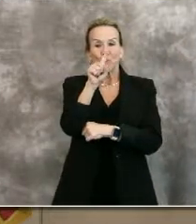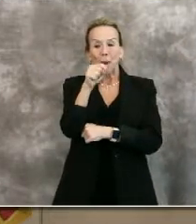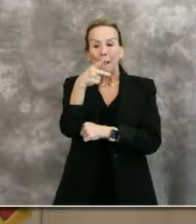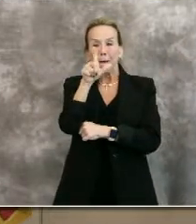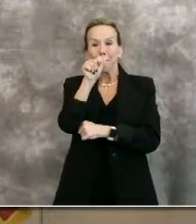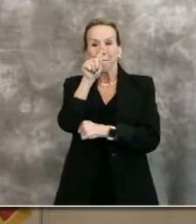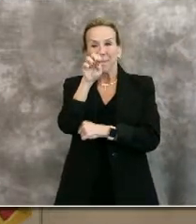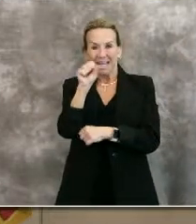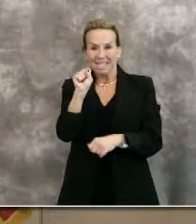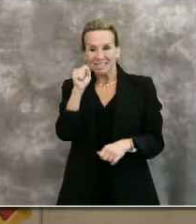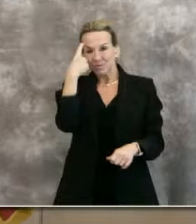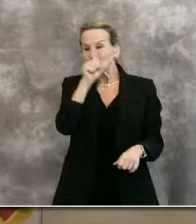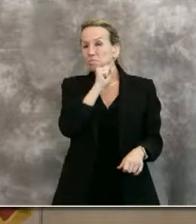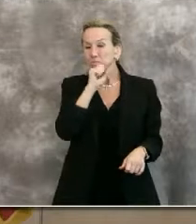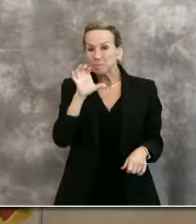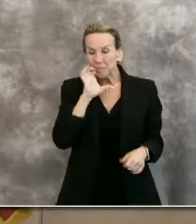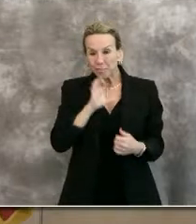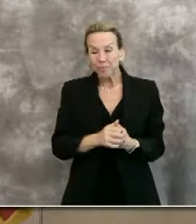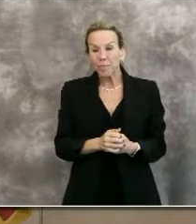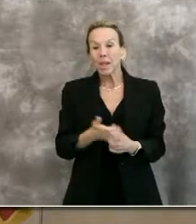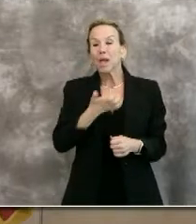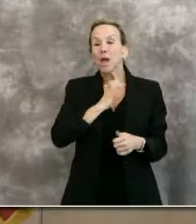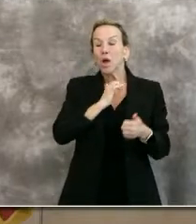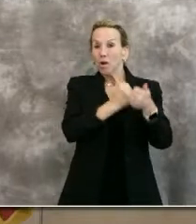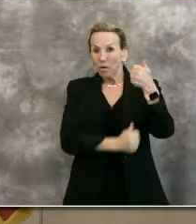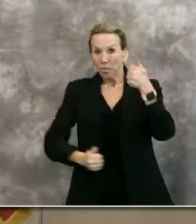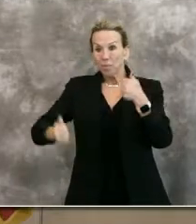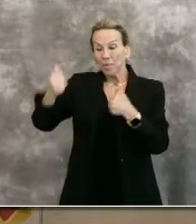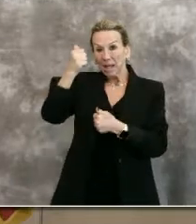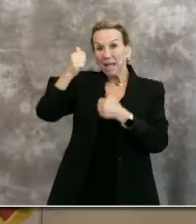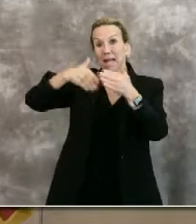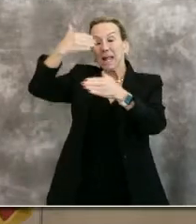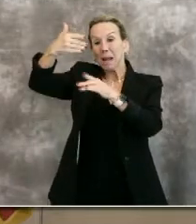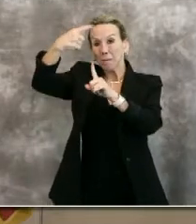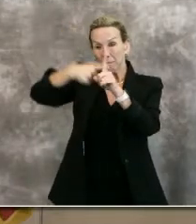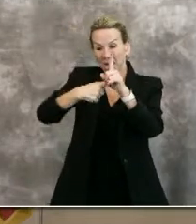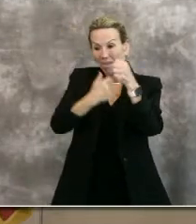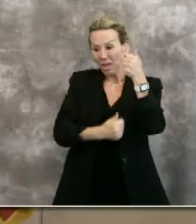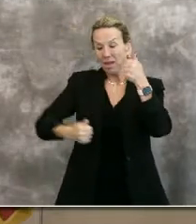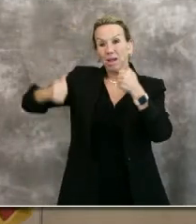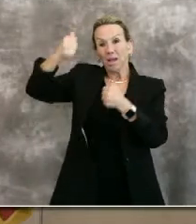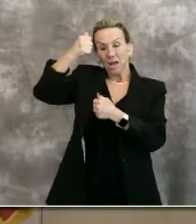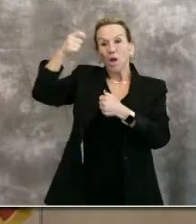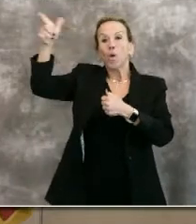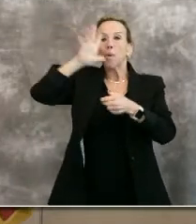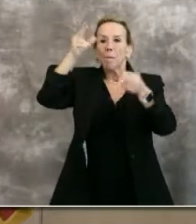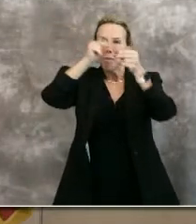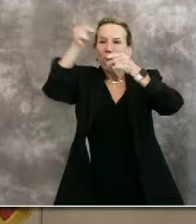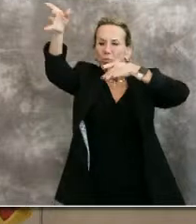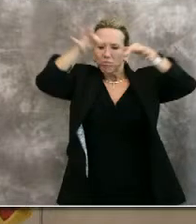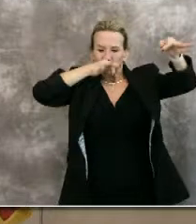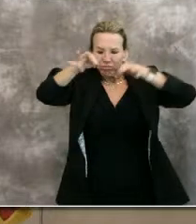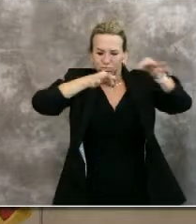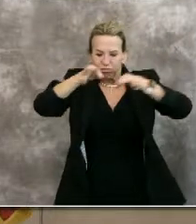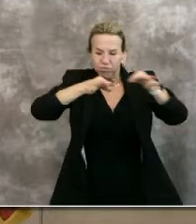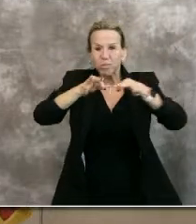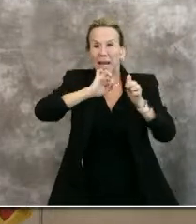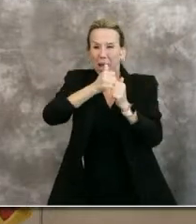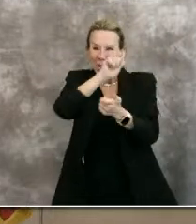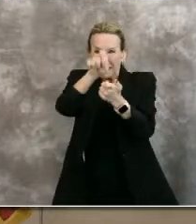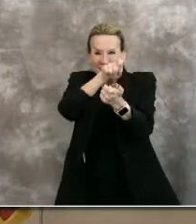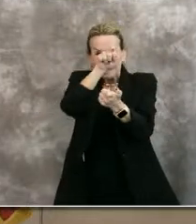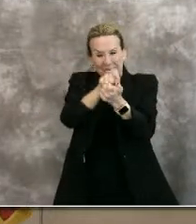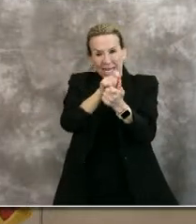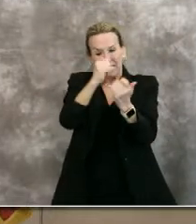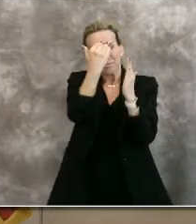Our Chief Administrative Officer will come back to the board next month with a detailed plan on how that money will be used to